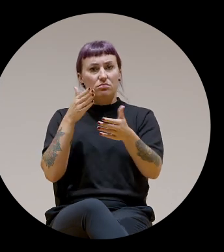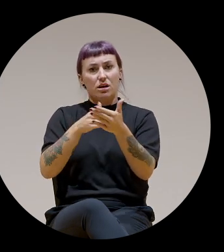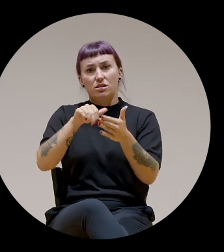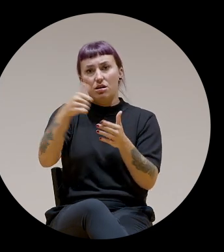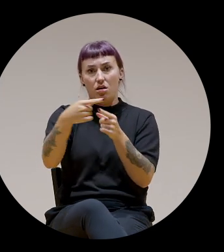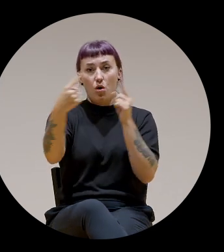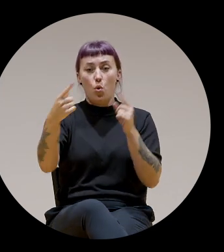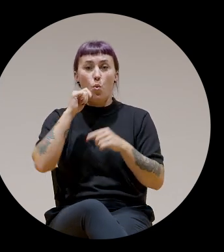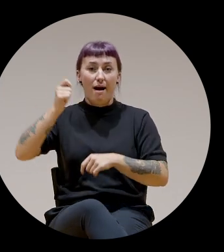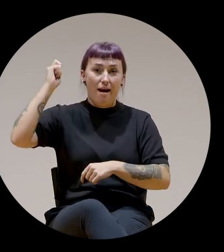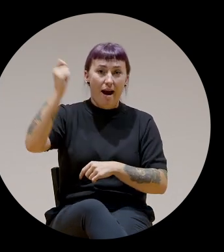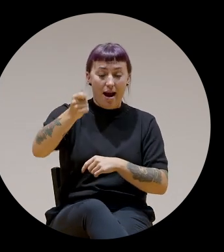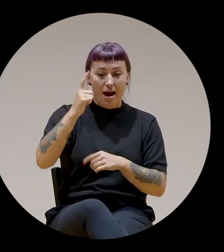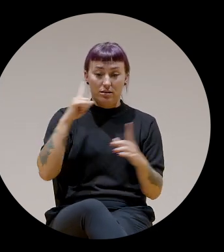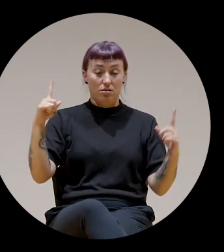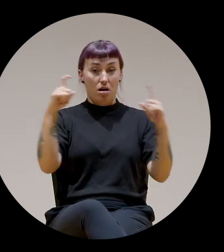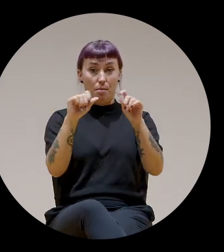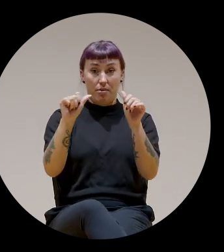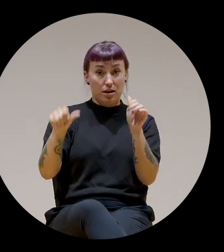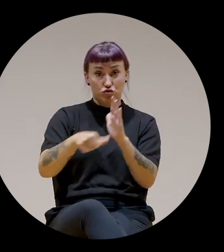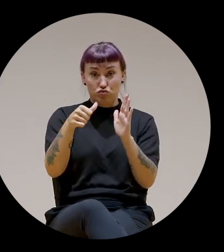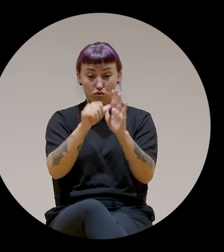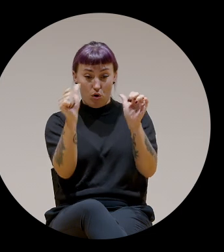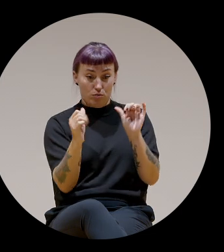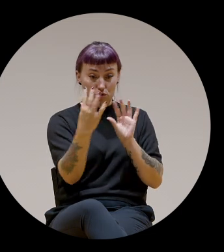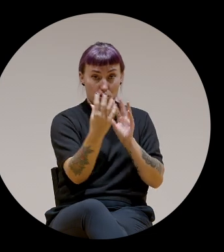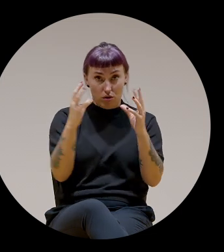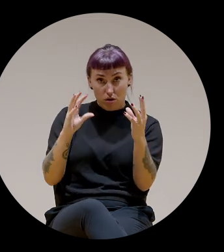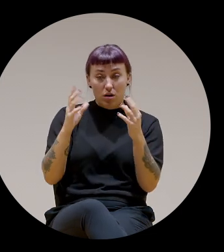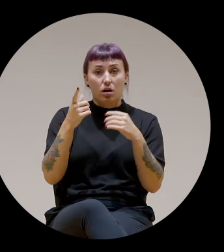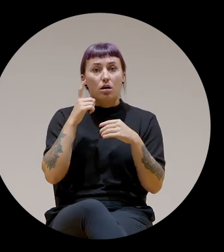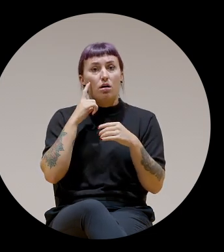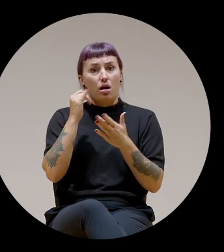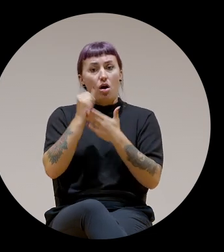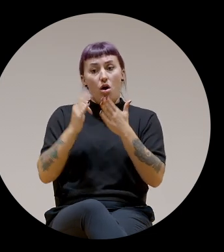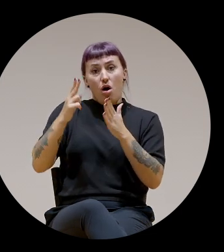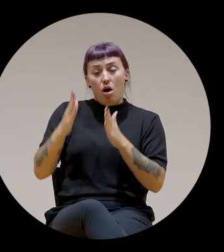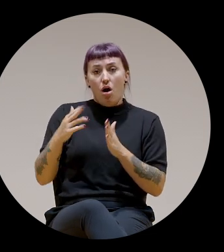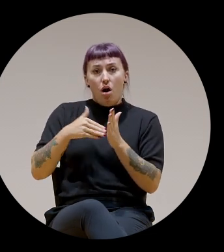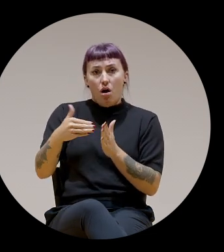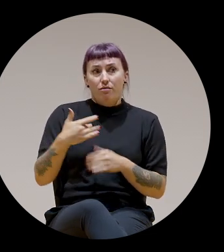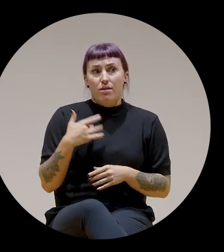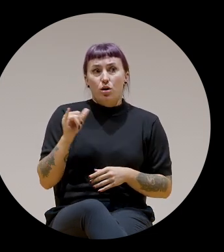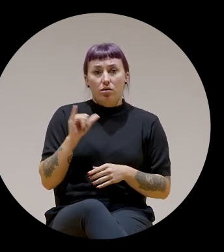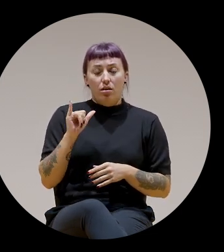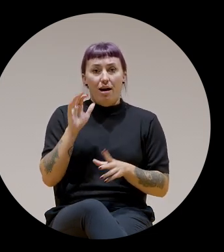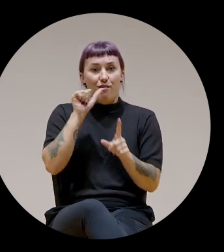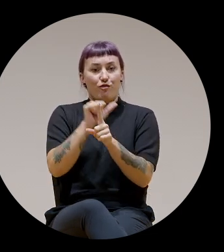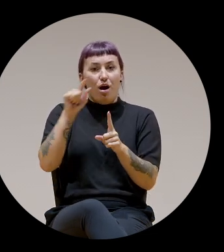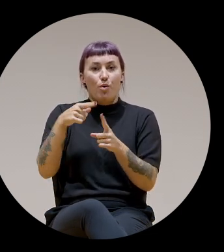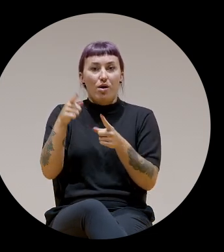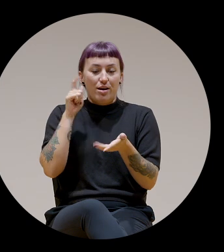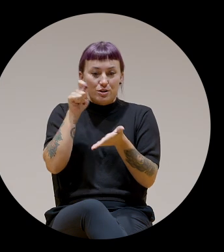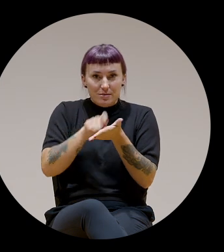him with an axe. It's a very complex sculpture. And, as an art historian, one often feels like a fraud when